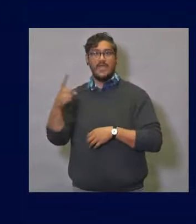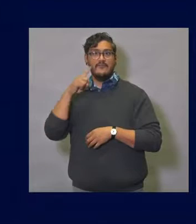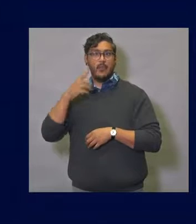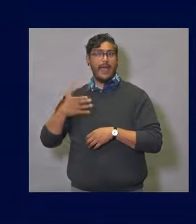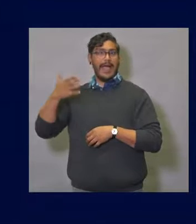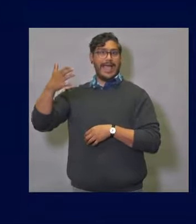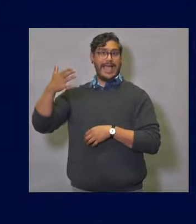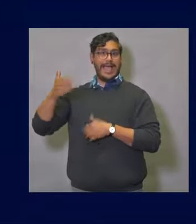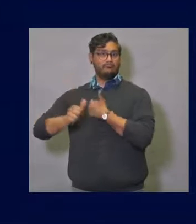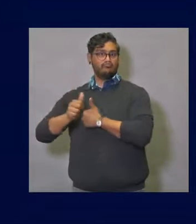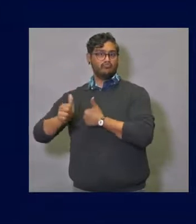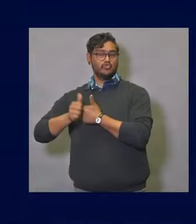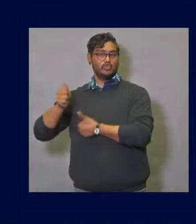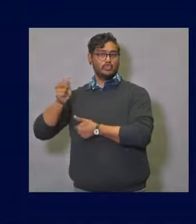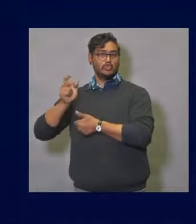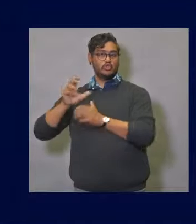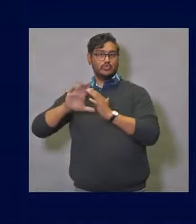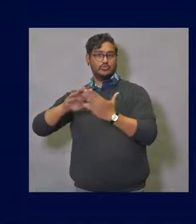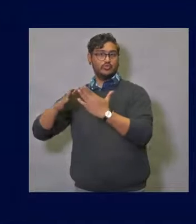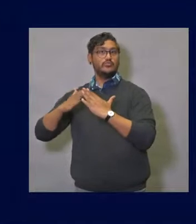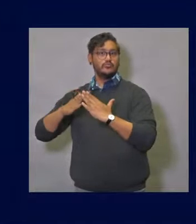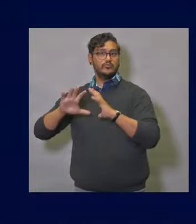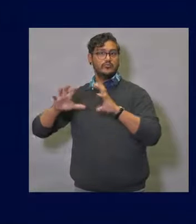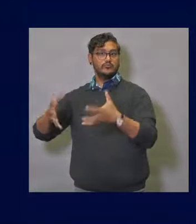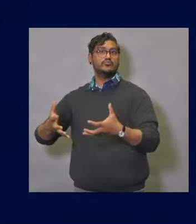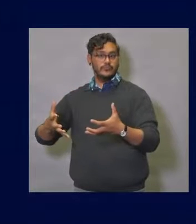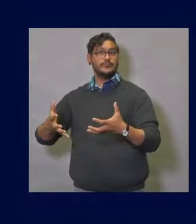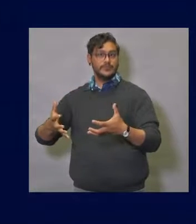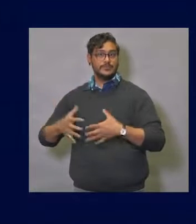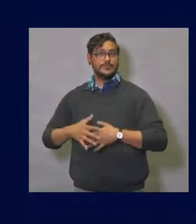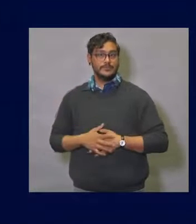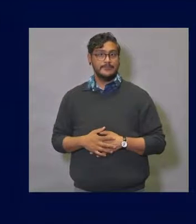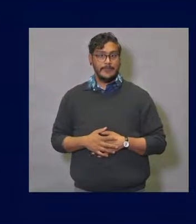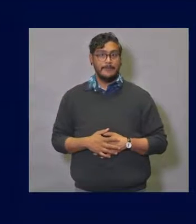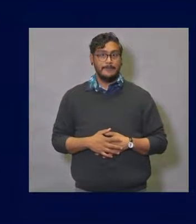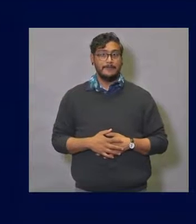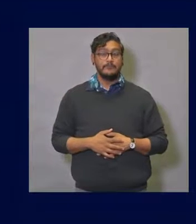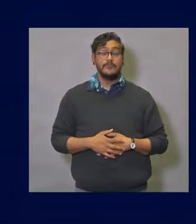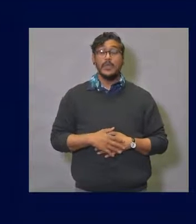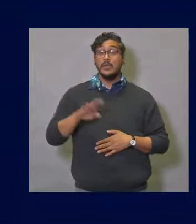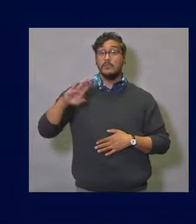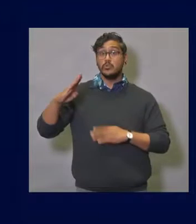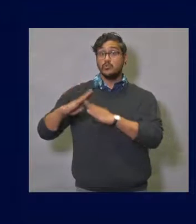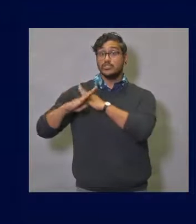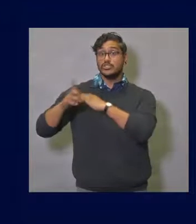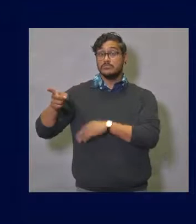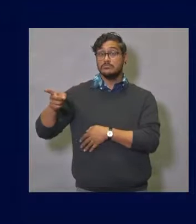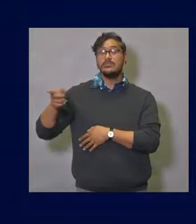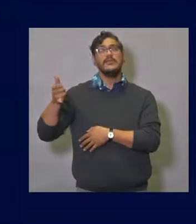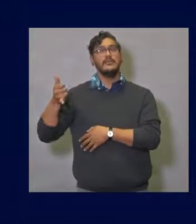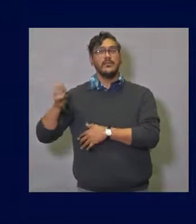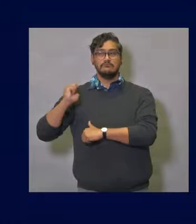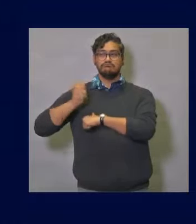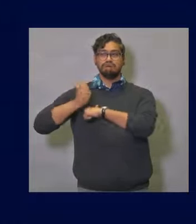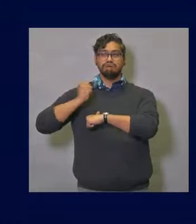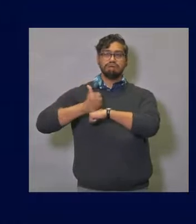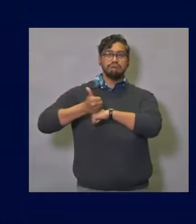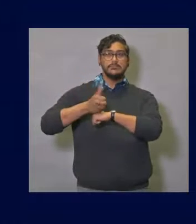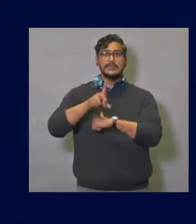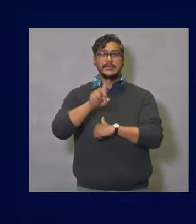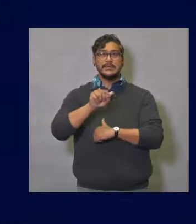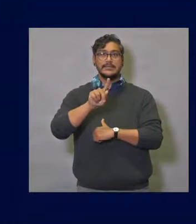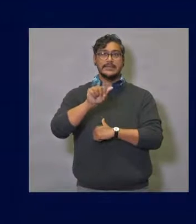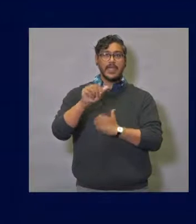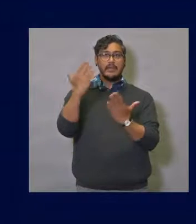and populations most impacted by COVID-19. Blue Shield is developing improved data dashboards, and